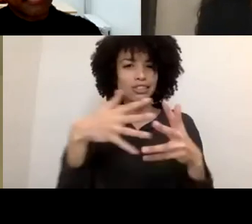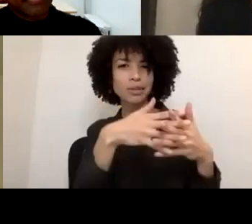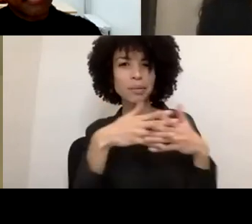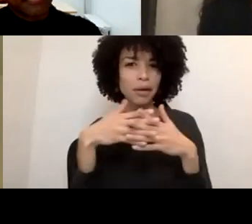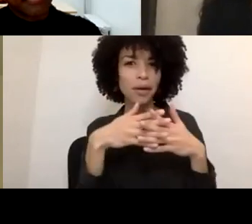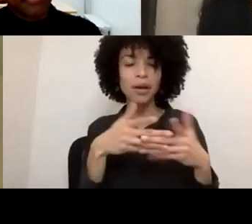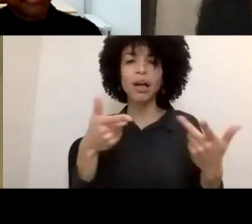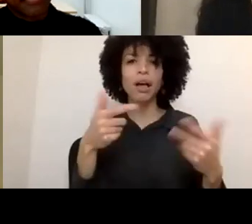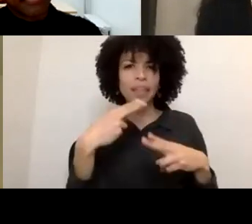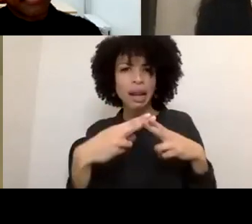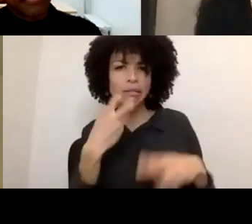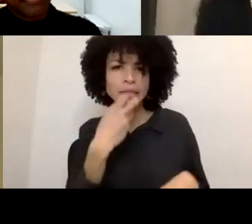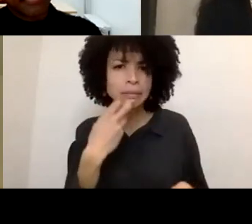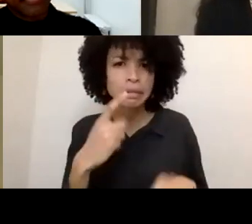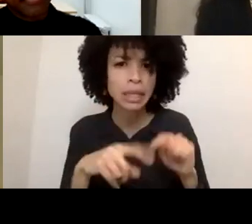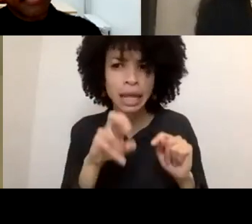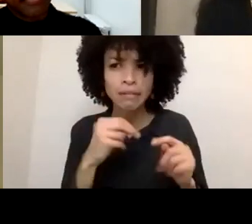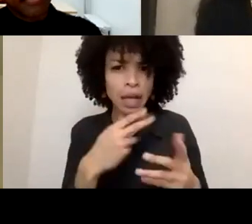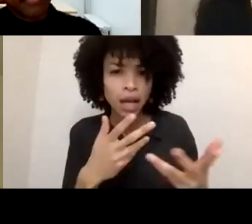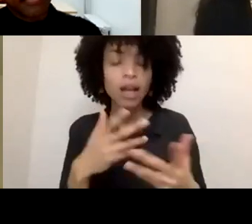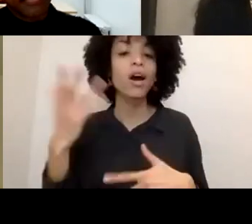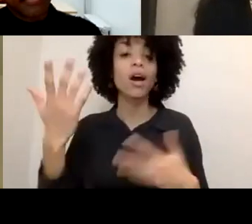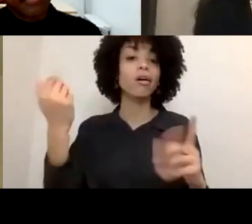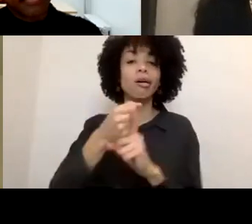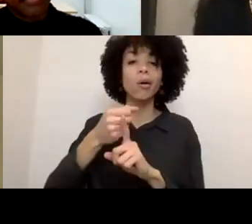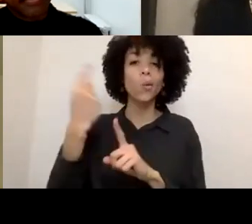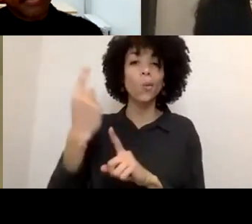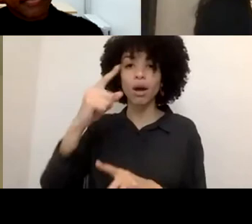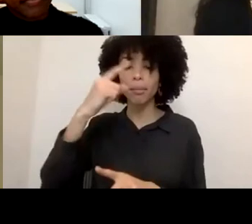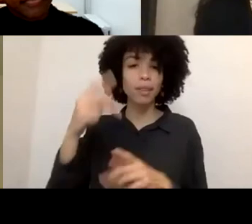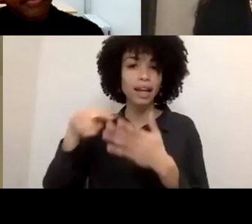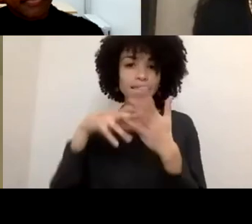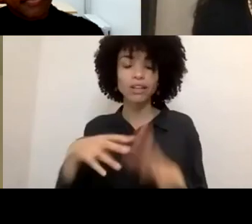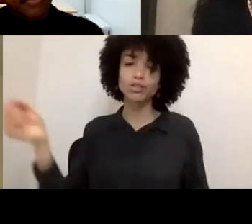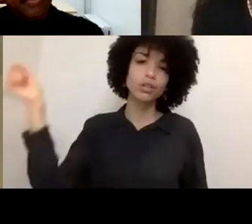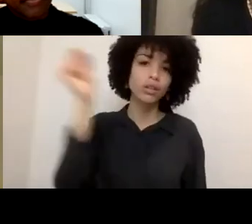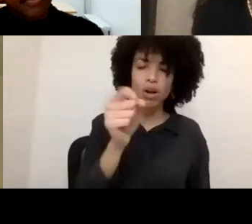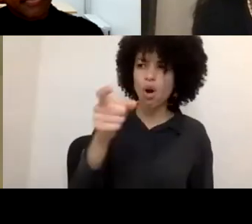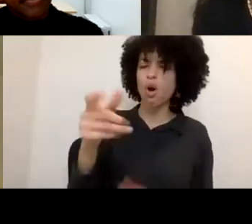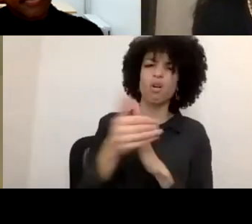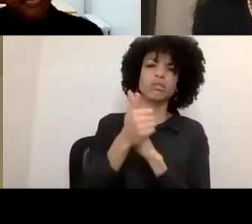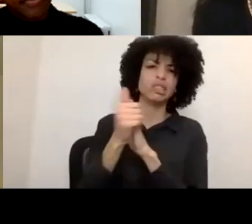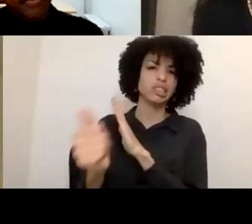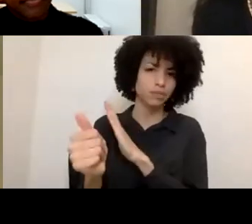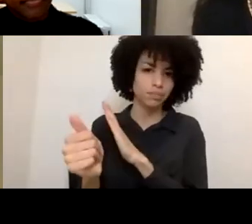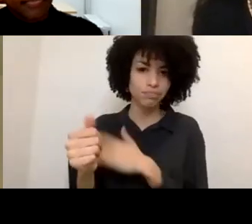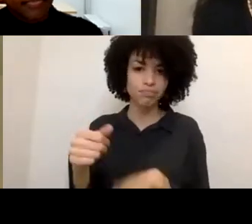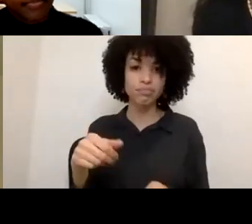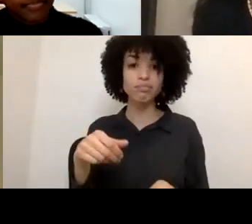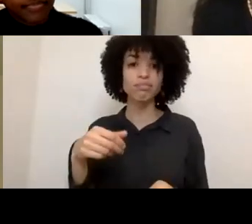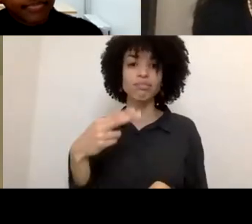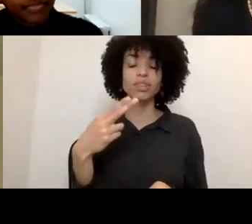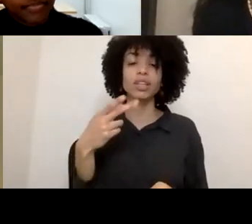pronounce the name, right? So we had one black dancer who's very good. We really are fond of him, and he's been there for a